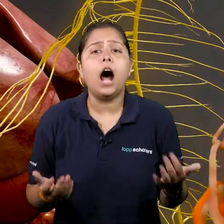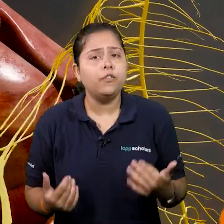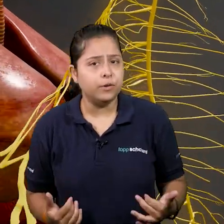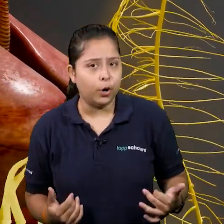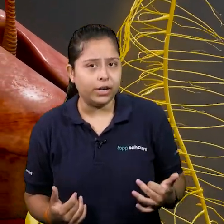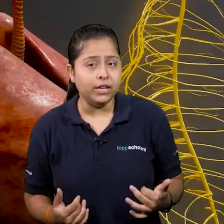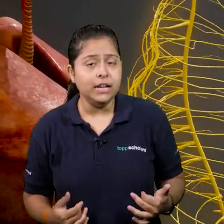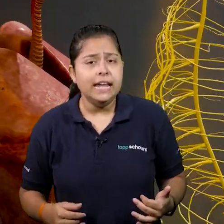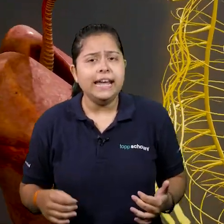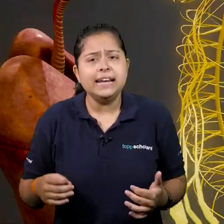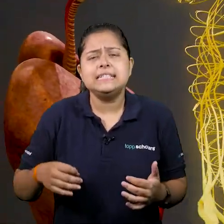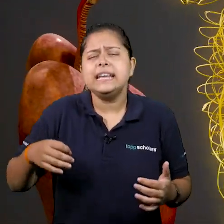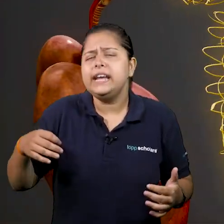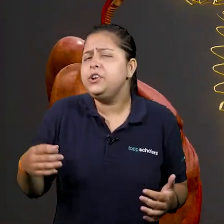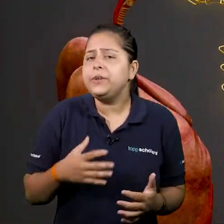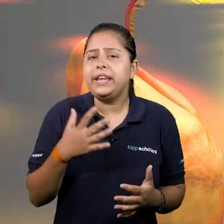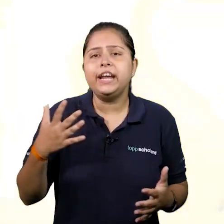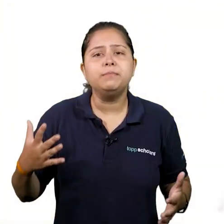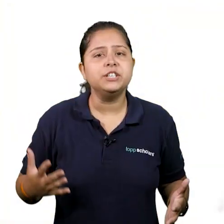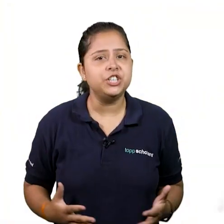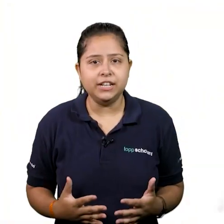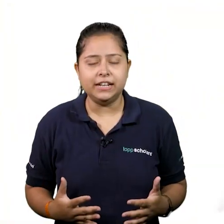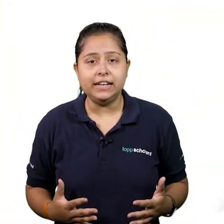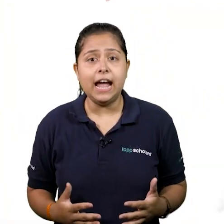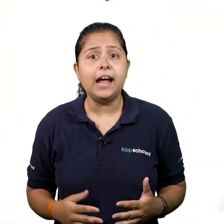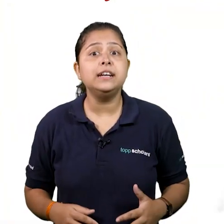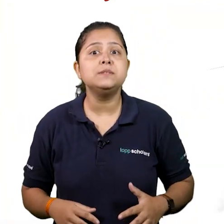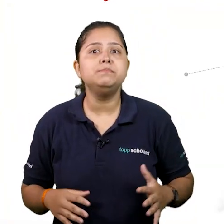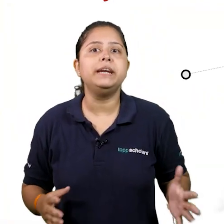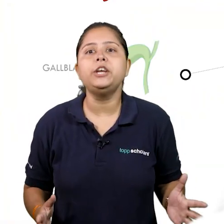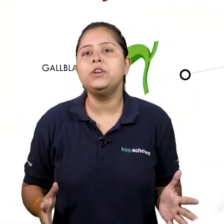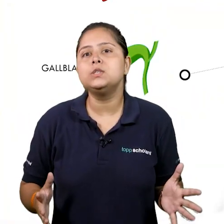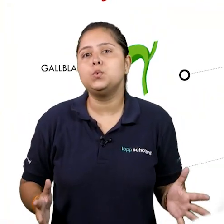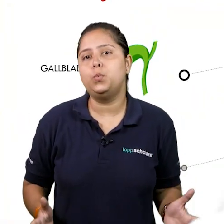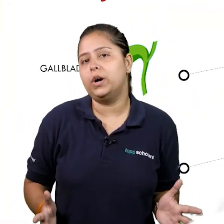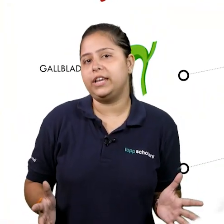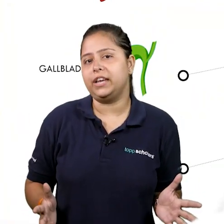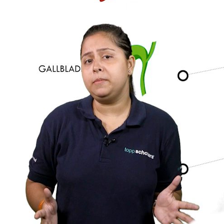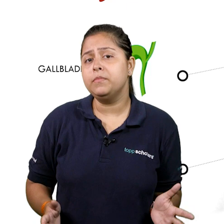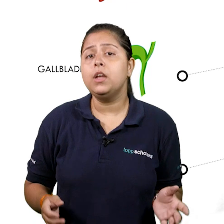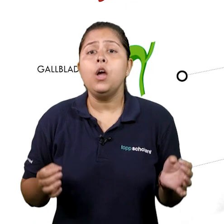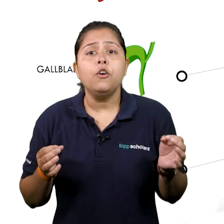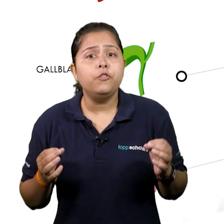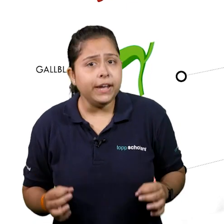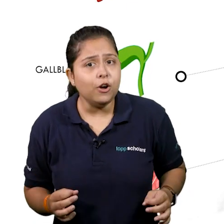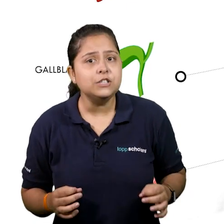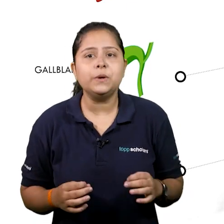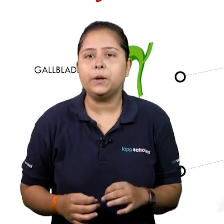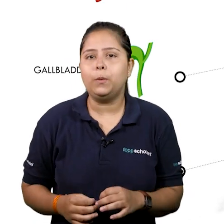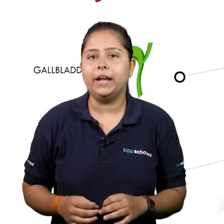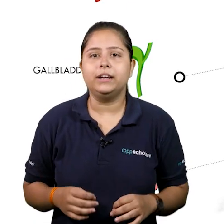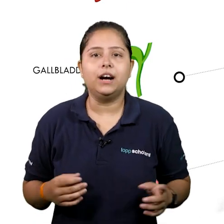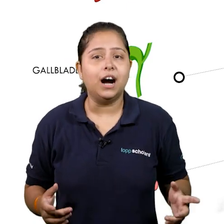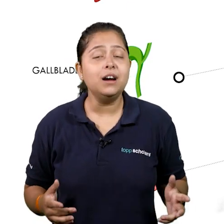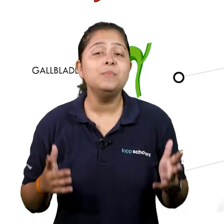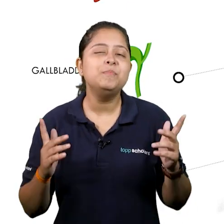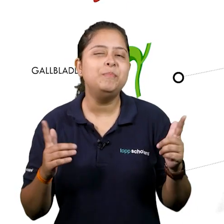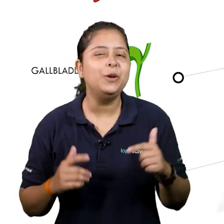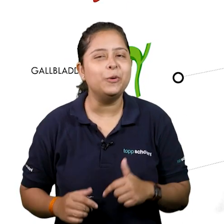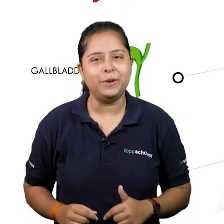of our body, its intricate machinery and its meticulous working, we also require